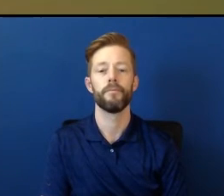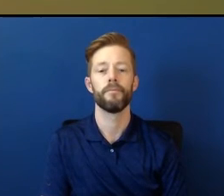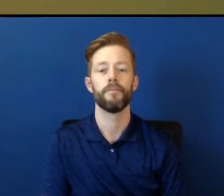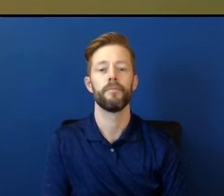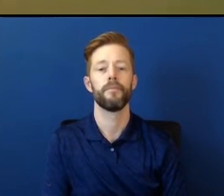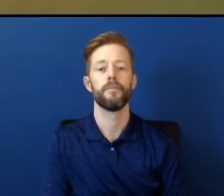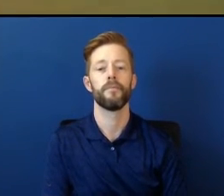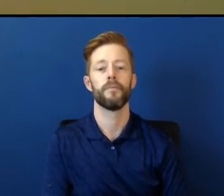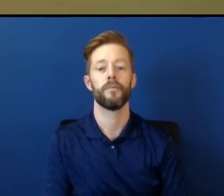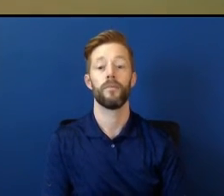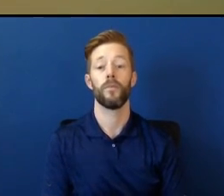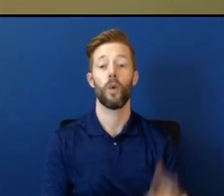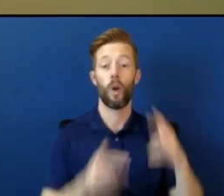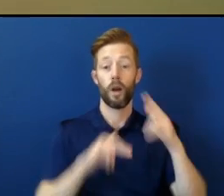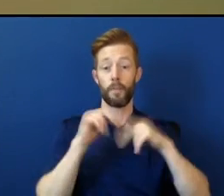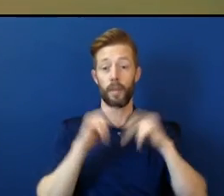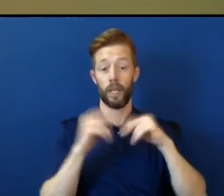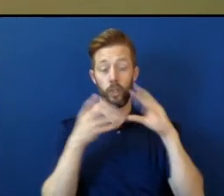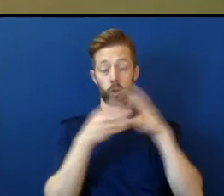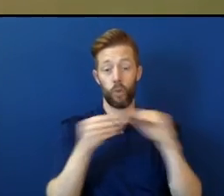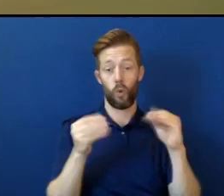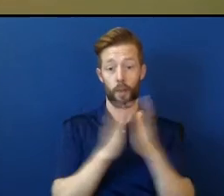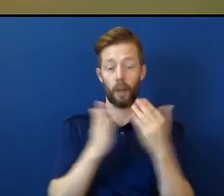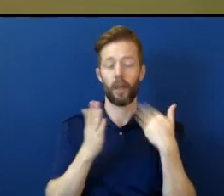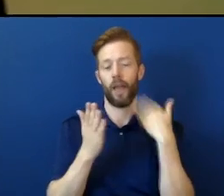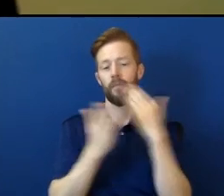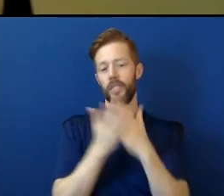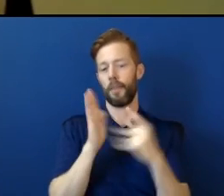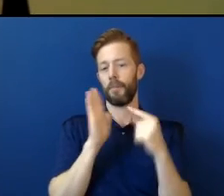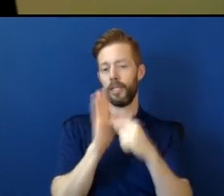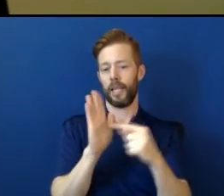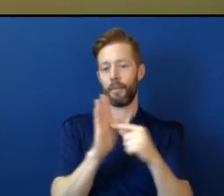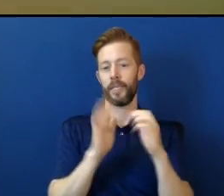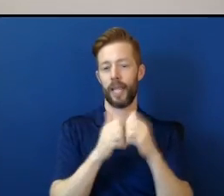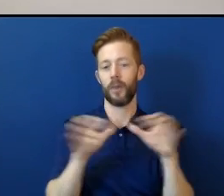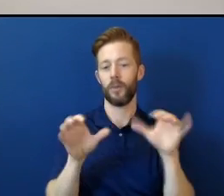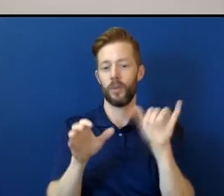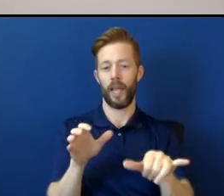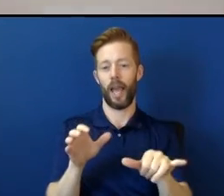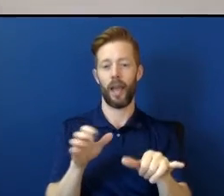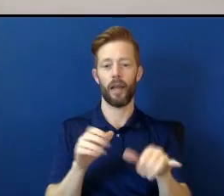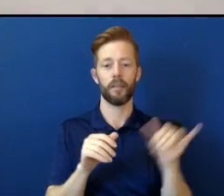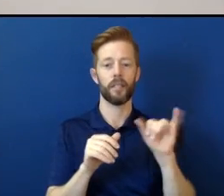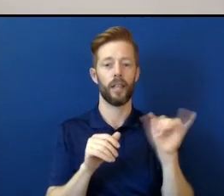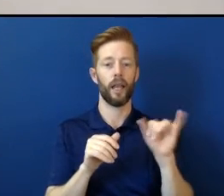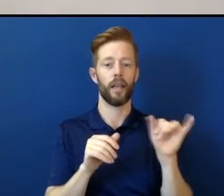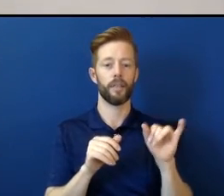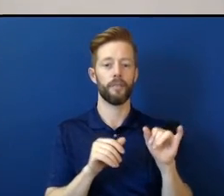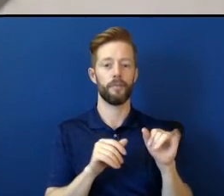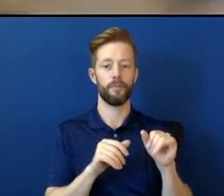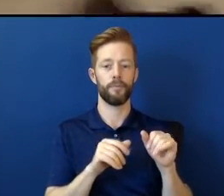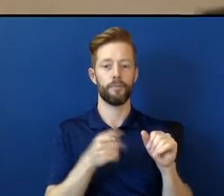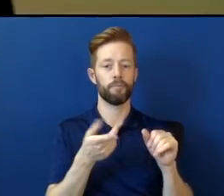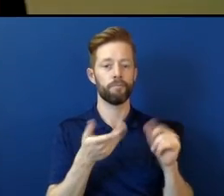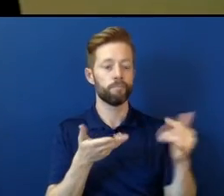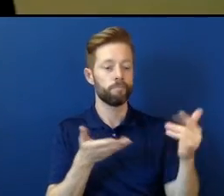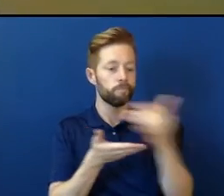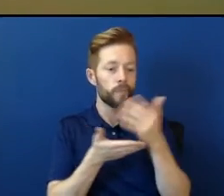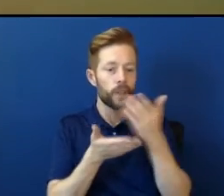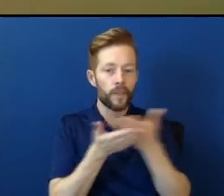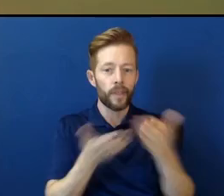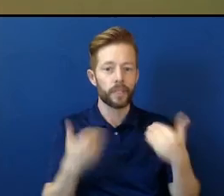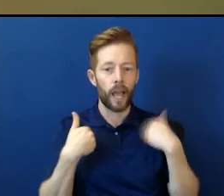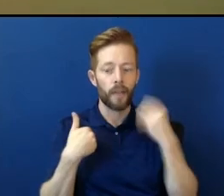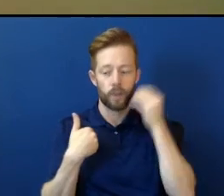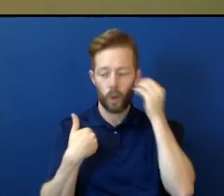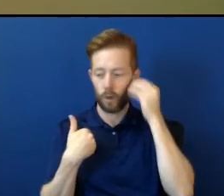Or building story boxes. We have some examples of how to do that. Yep. Sort of gather some just stuff you have at